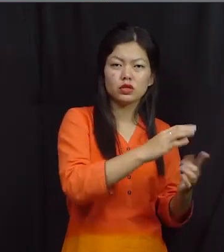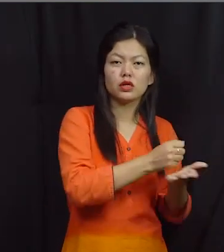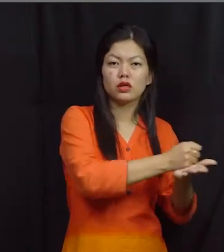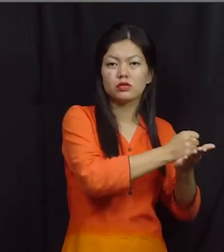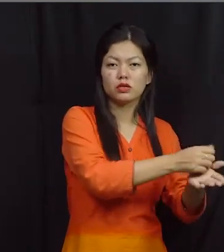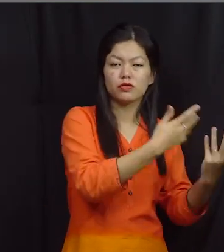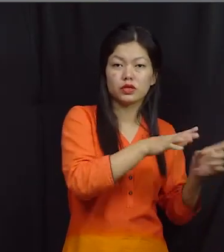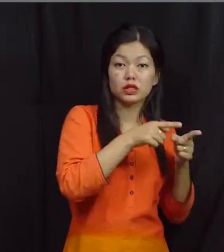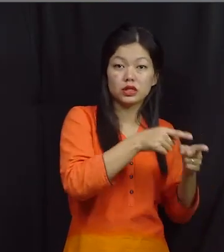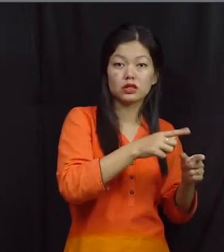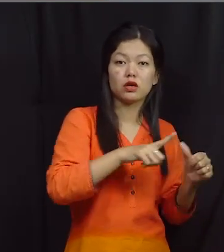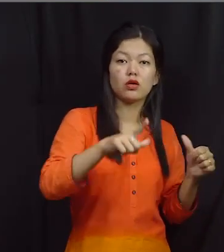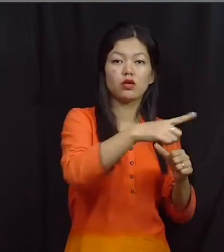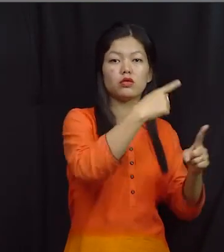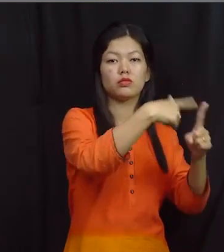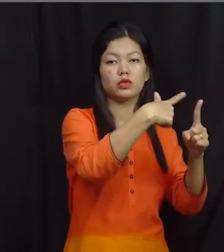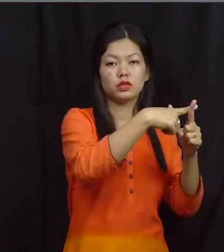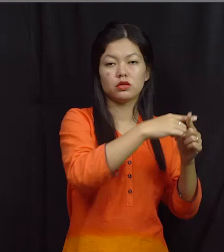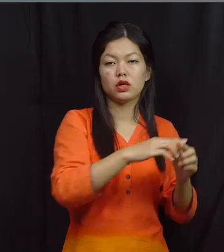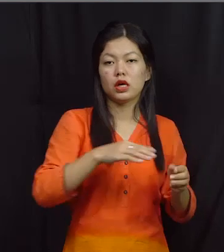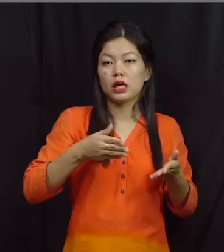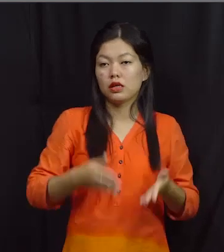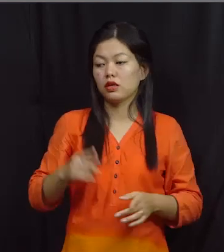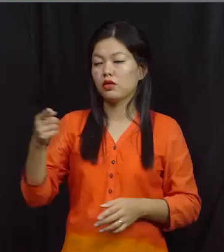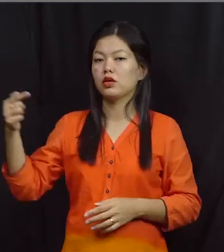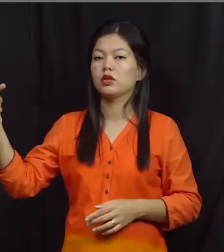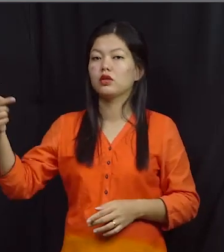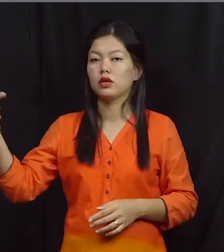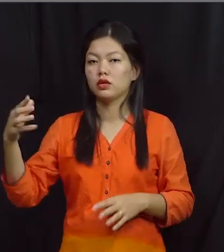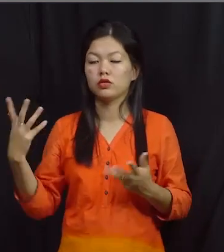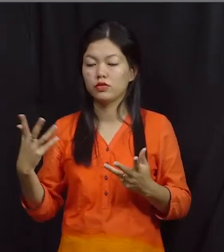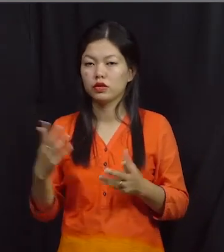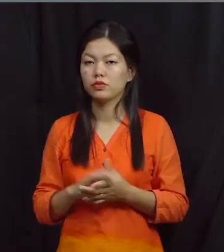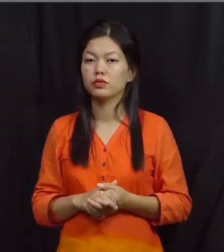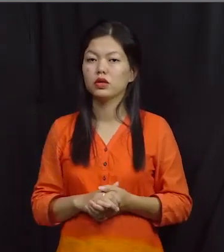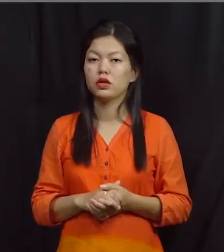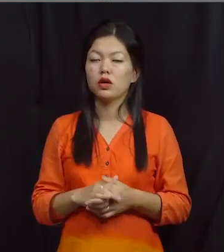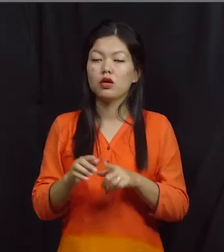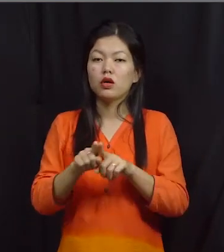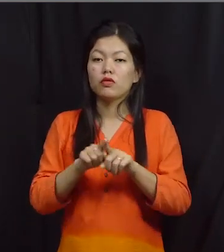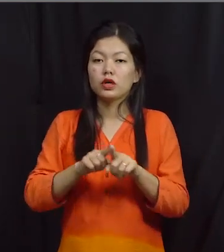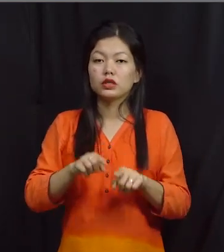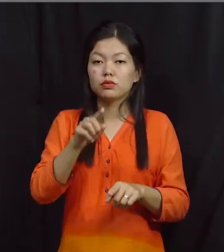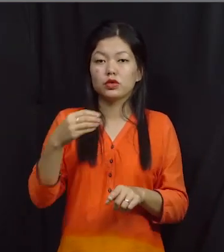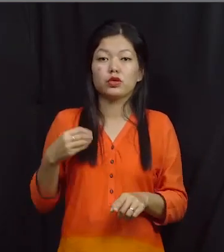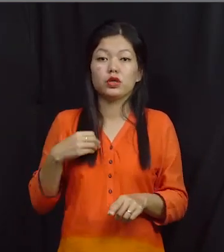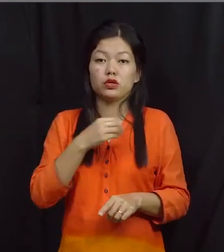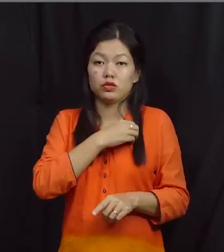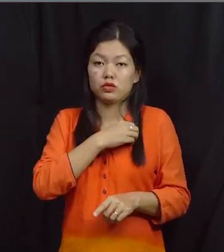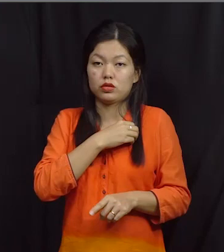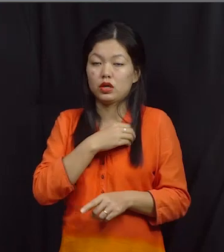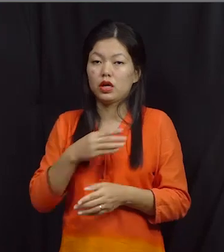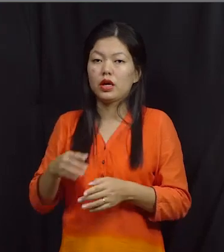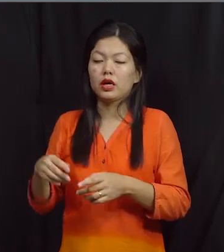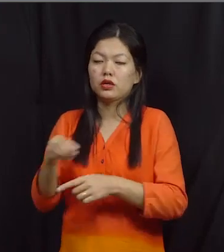okay, and you work in a very big hospital, but you don't have compassion for your patients or